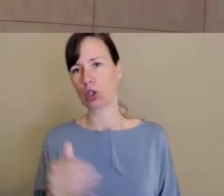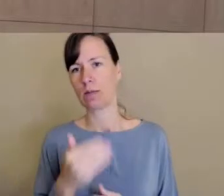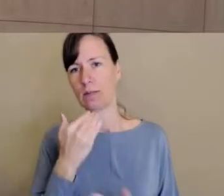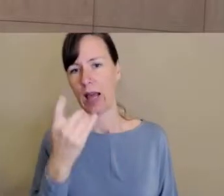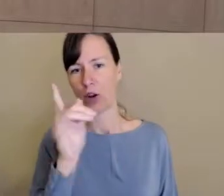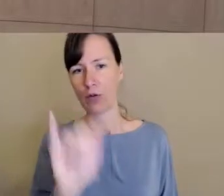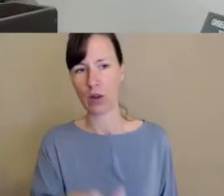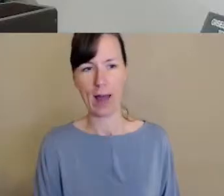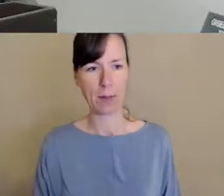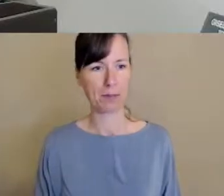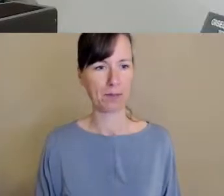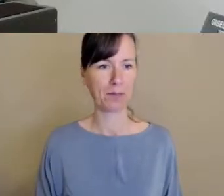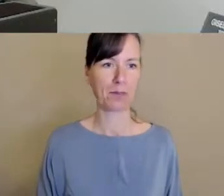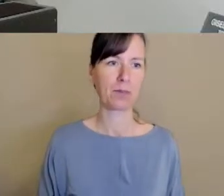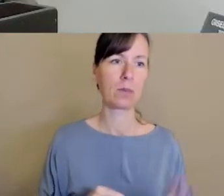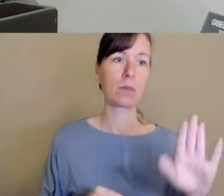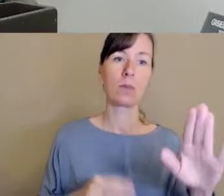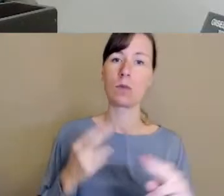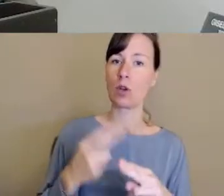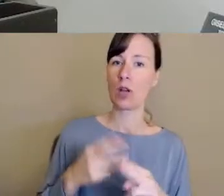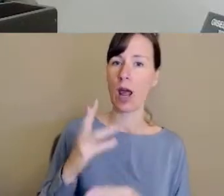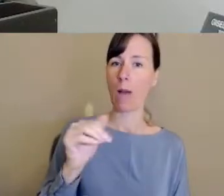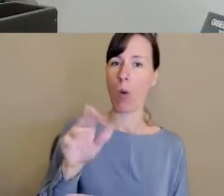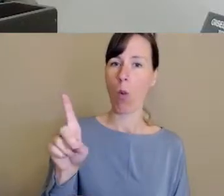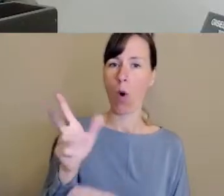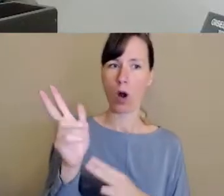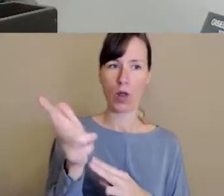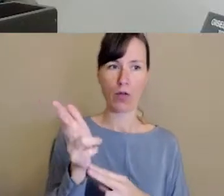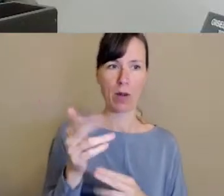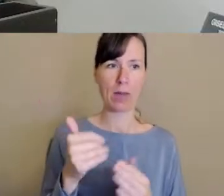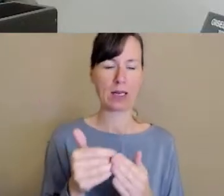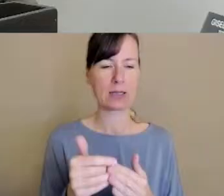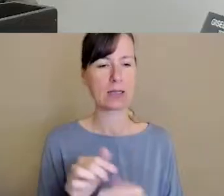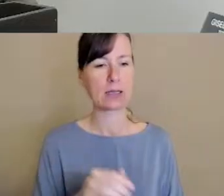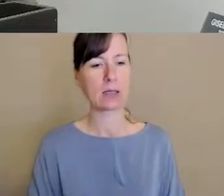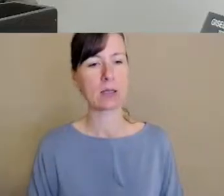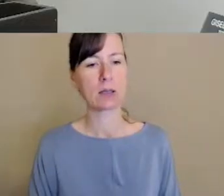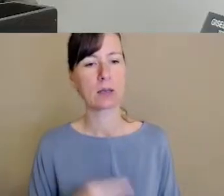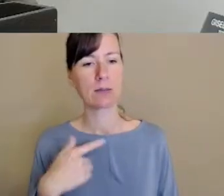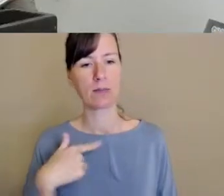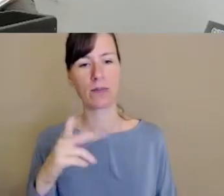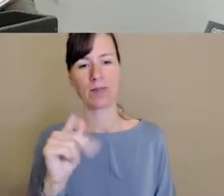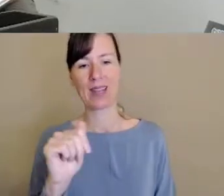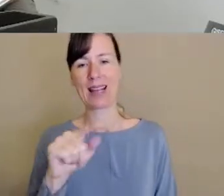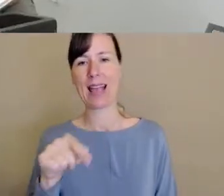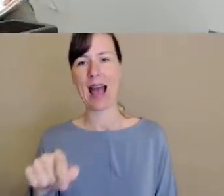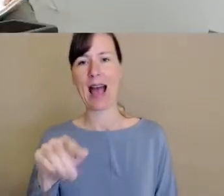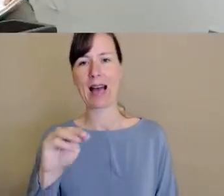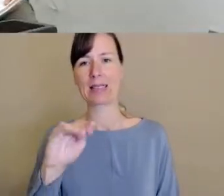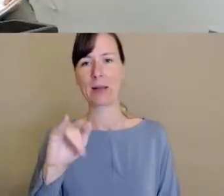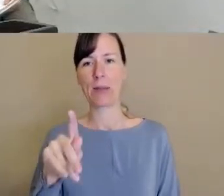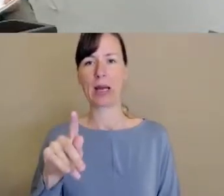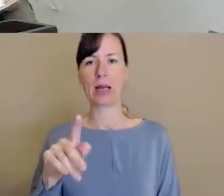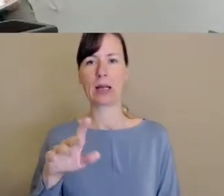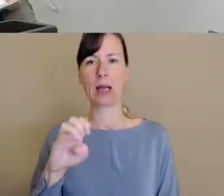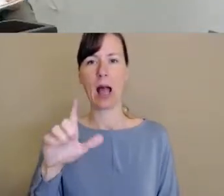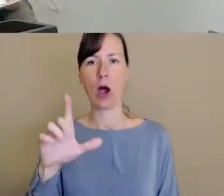Sir, your name and ward, and you have 3 minutes. Kaz McElroy, Ward 3.